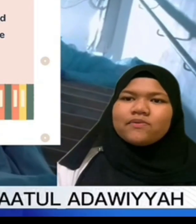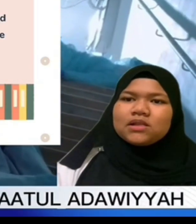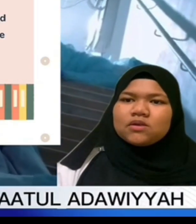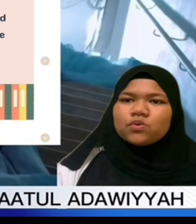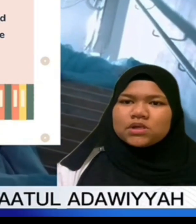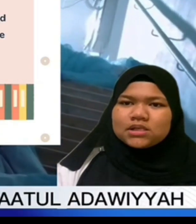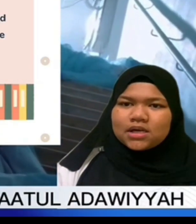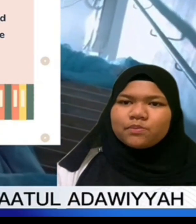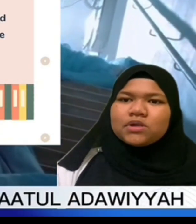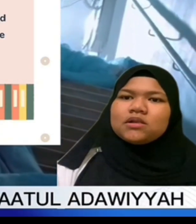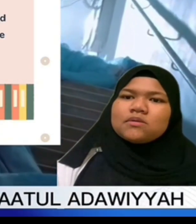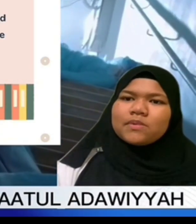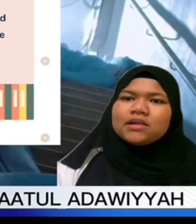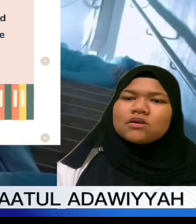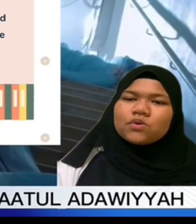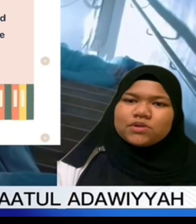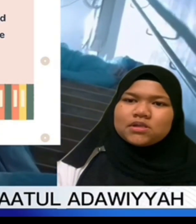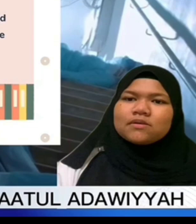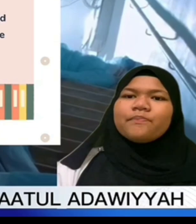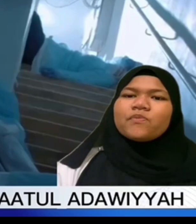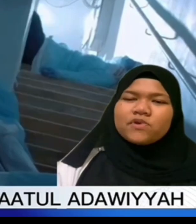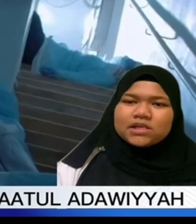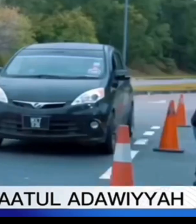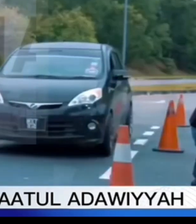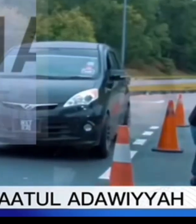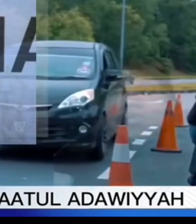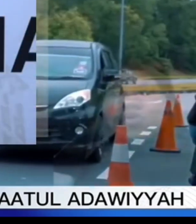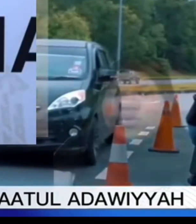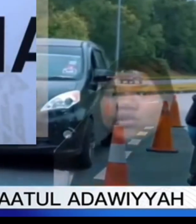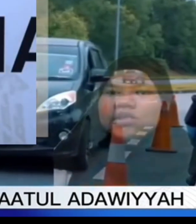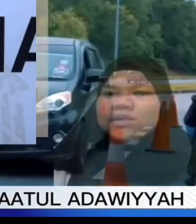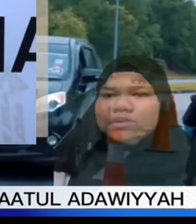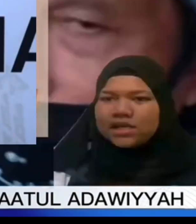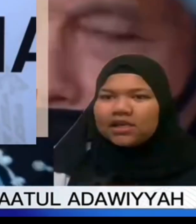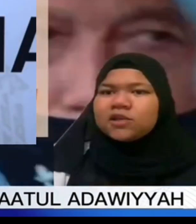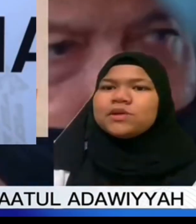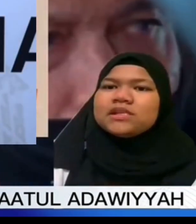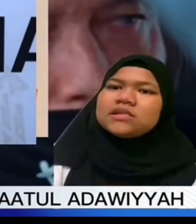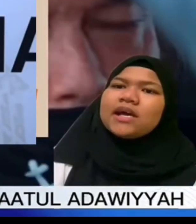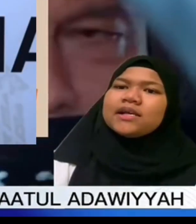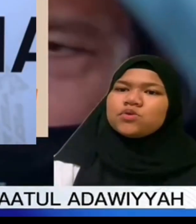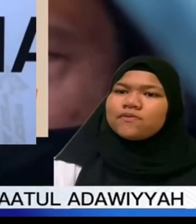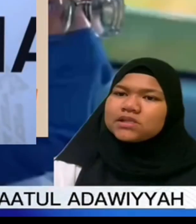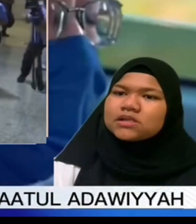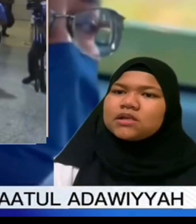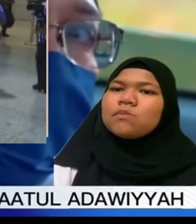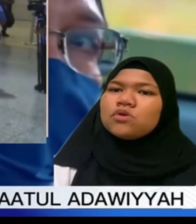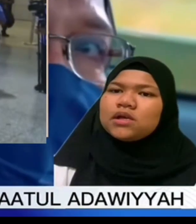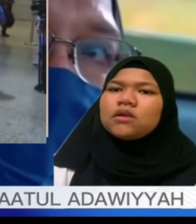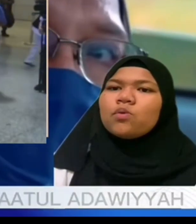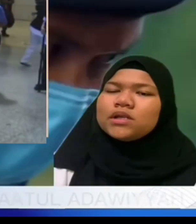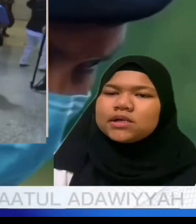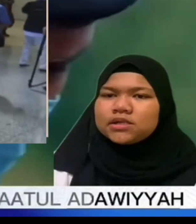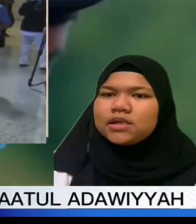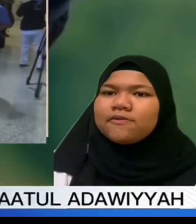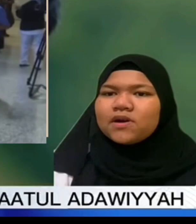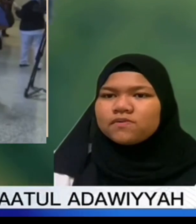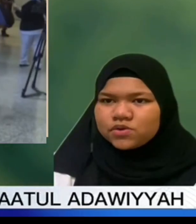guides activity towards some predetermined goals. First, Datuk Dr. Nur Hisham said the ministry has so far screened more